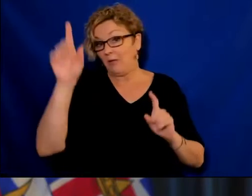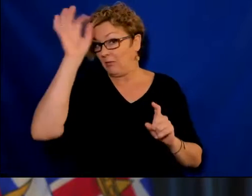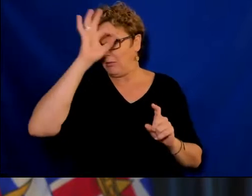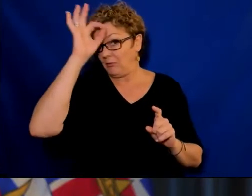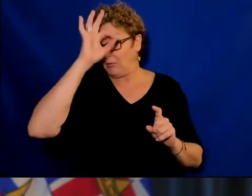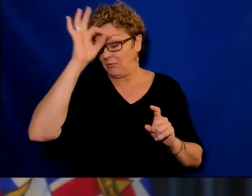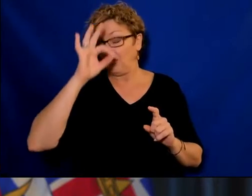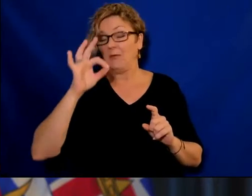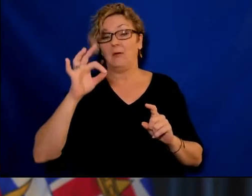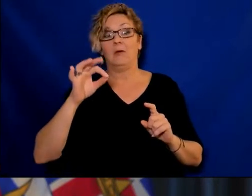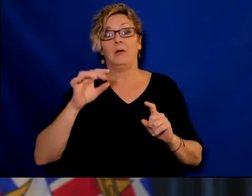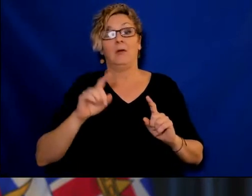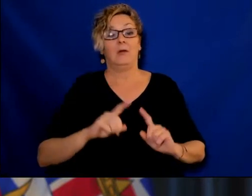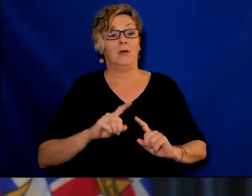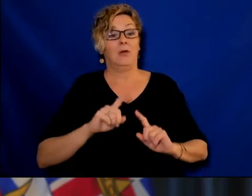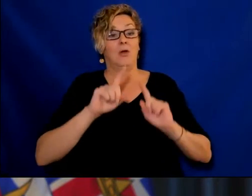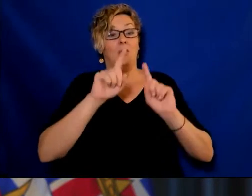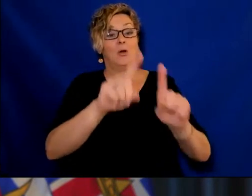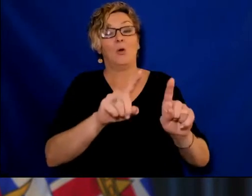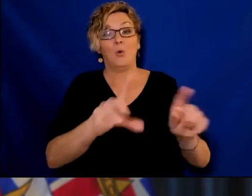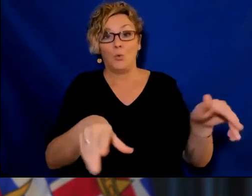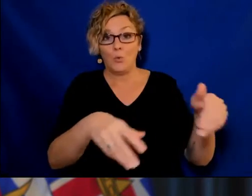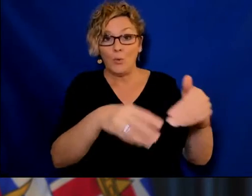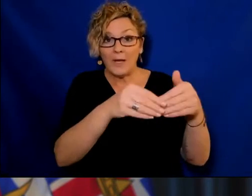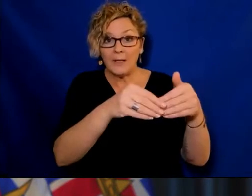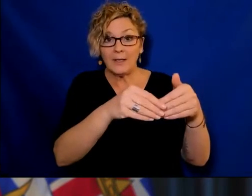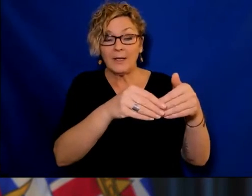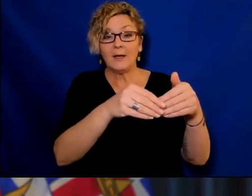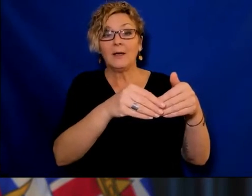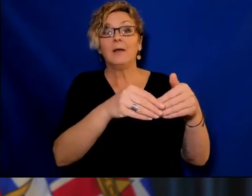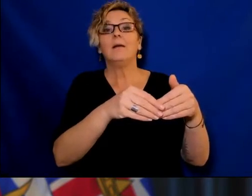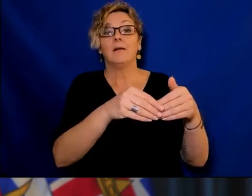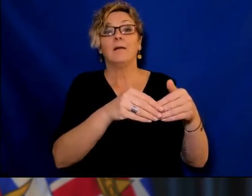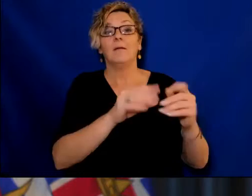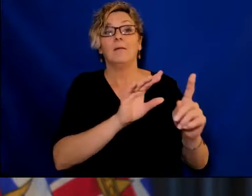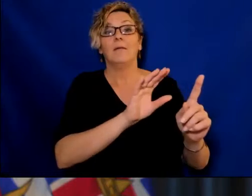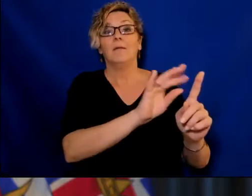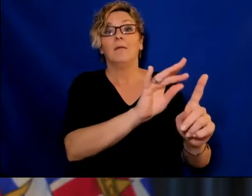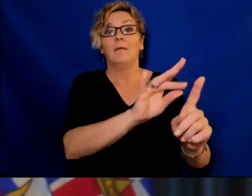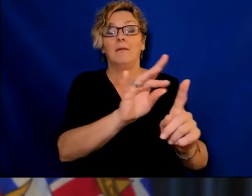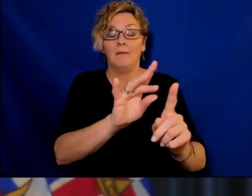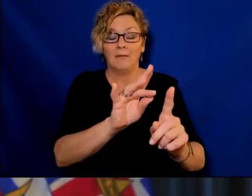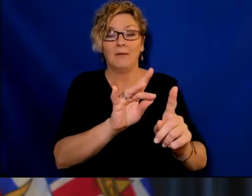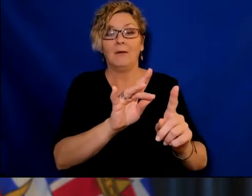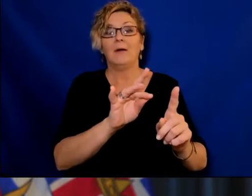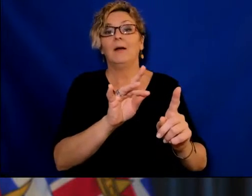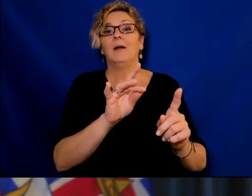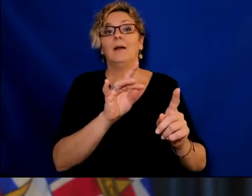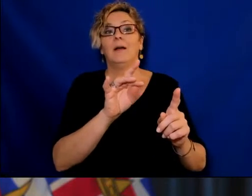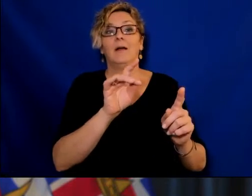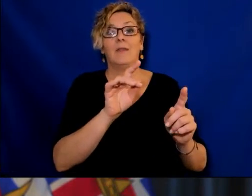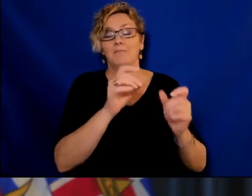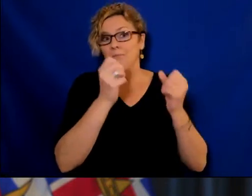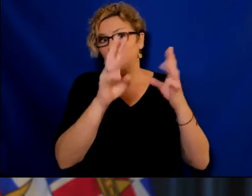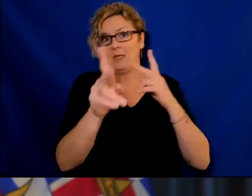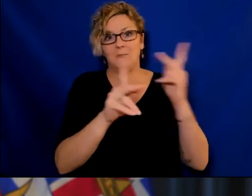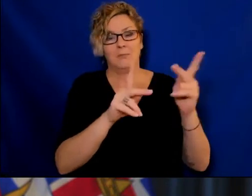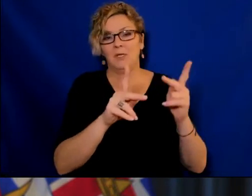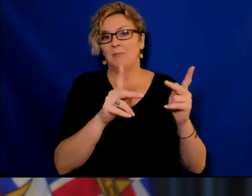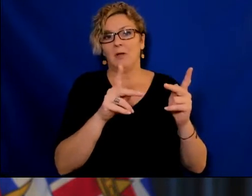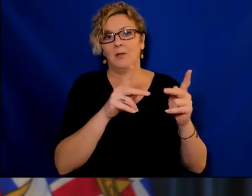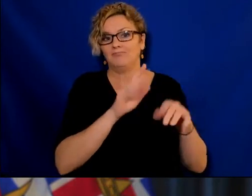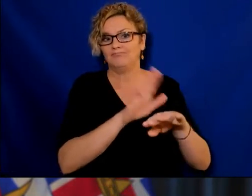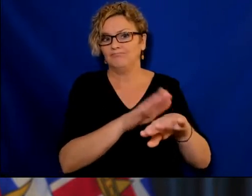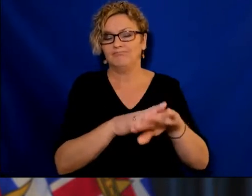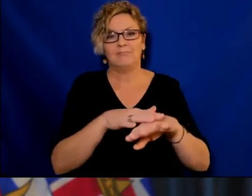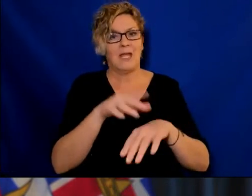that we have to have a massive response in our healthcare system, but we all have to do what we can do. And there are things that we can do. And